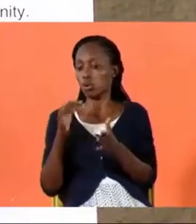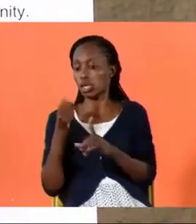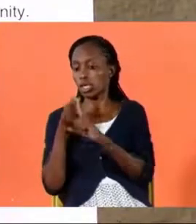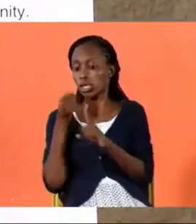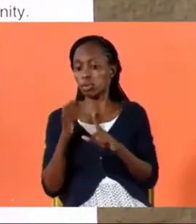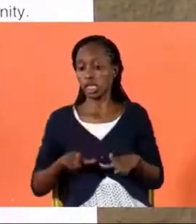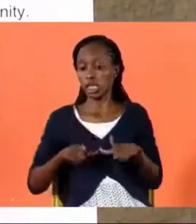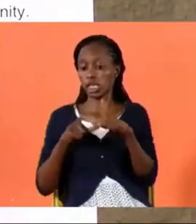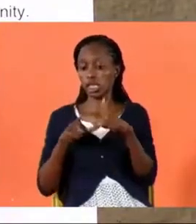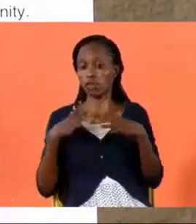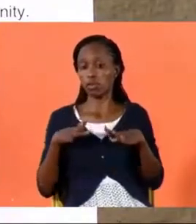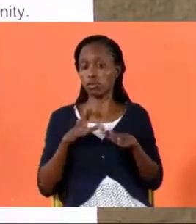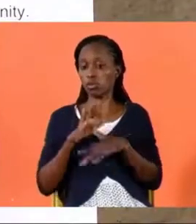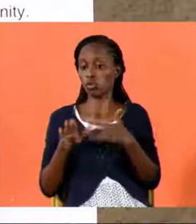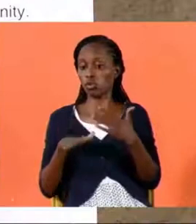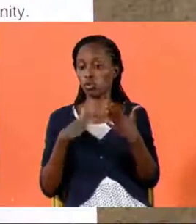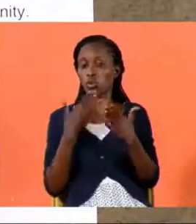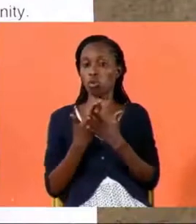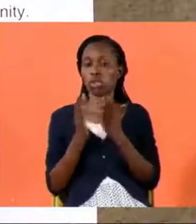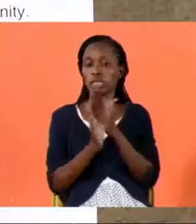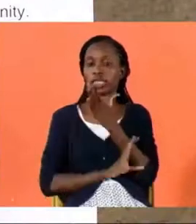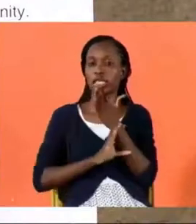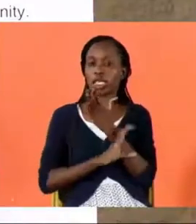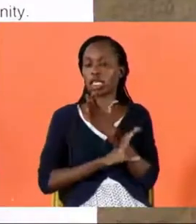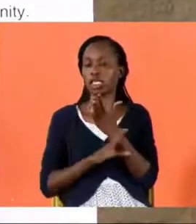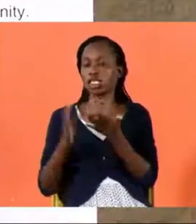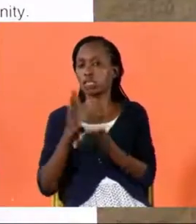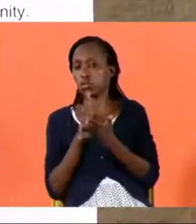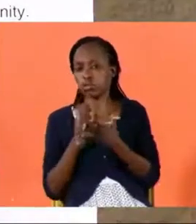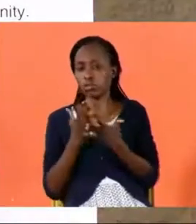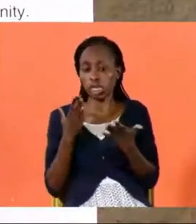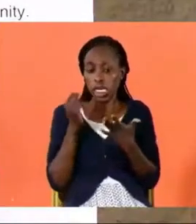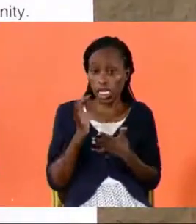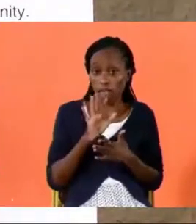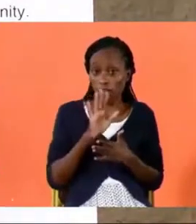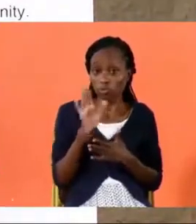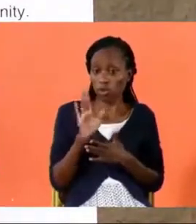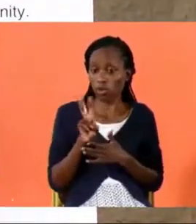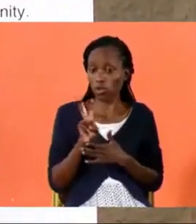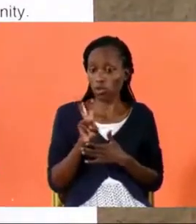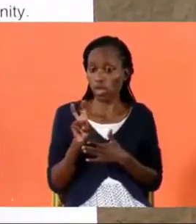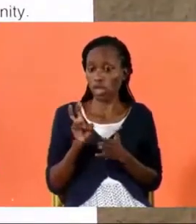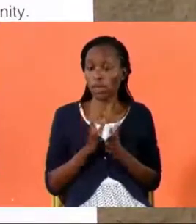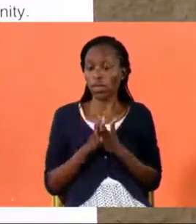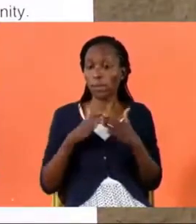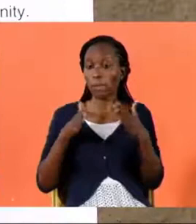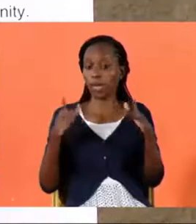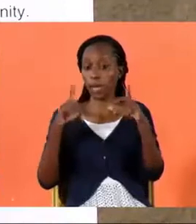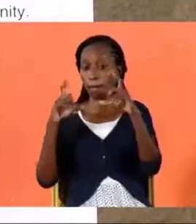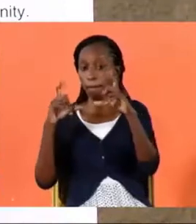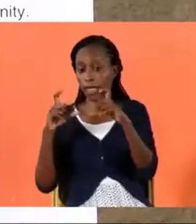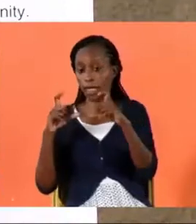of people across your country? Of course, you know, if you're looking at the bigger fish in